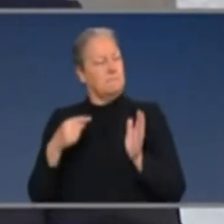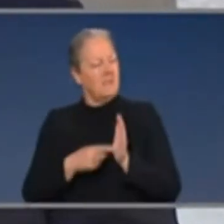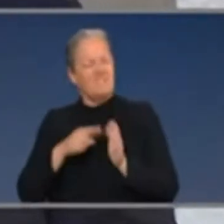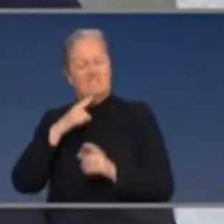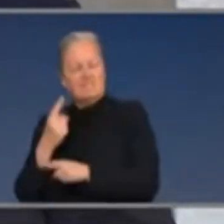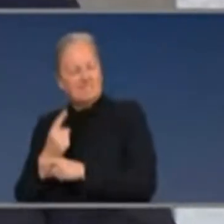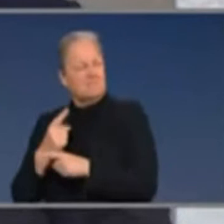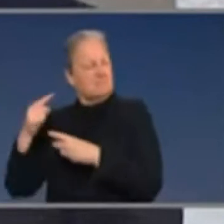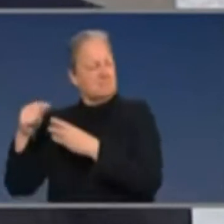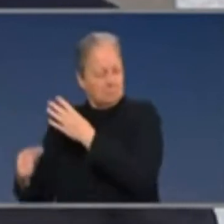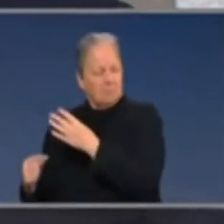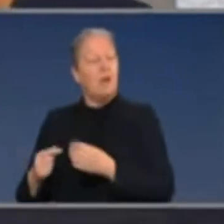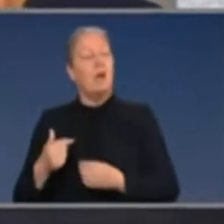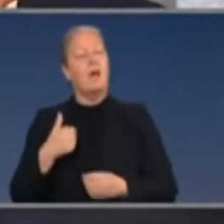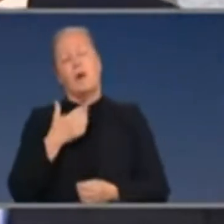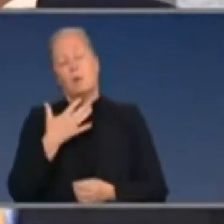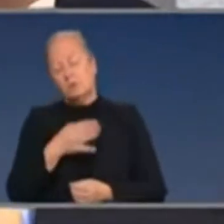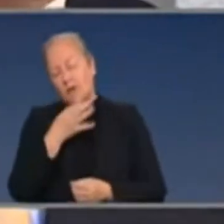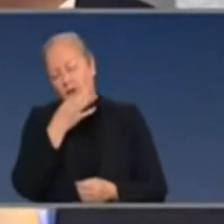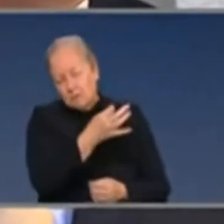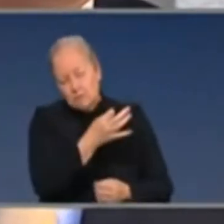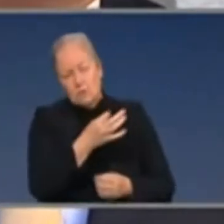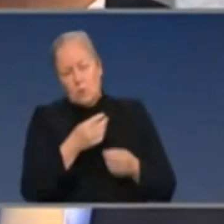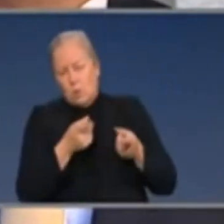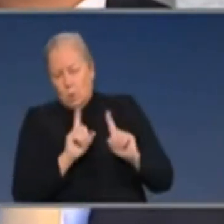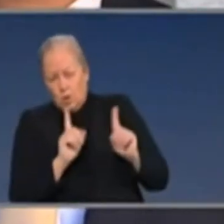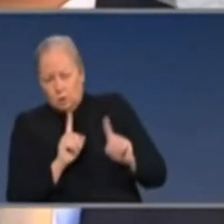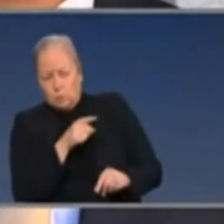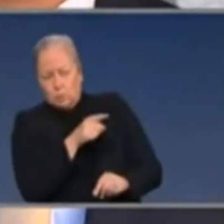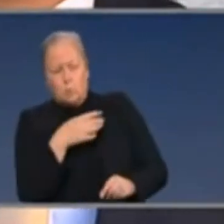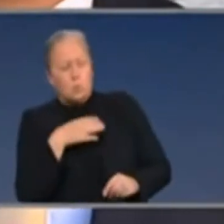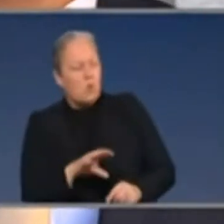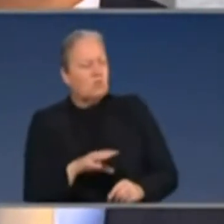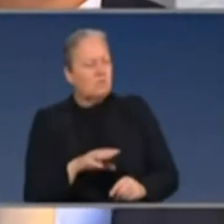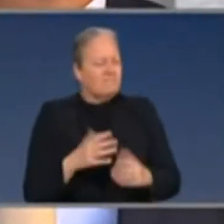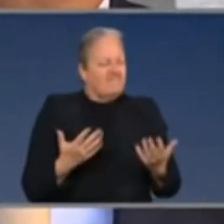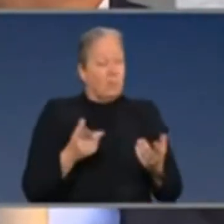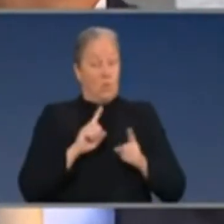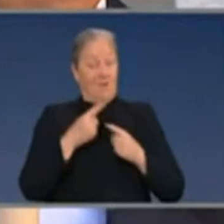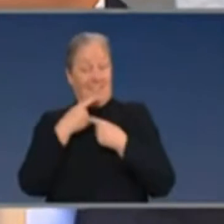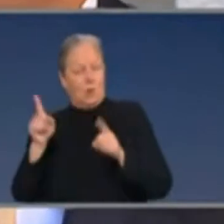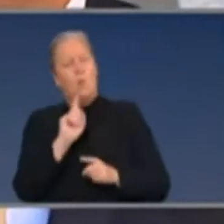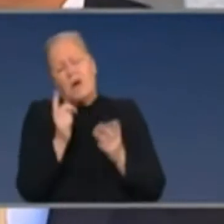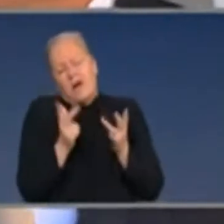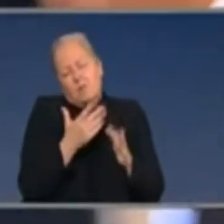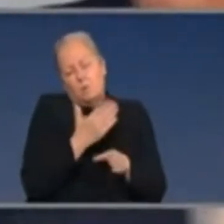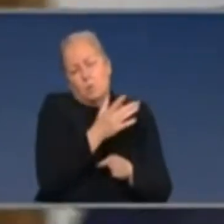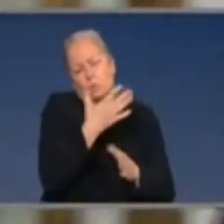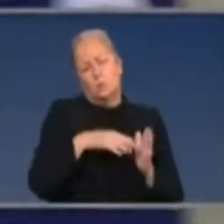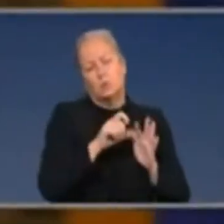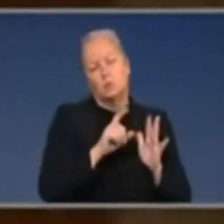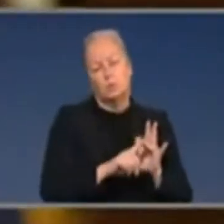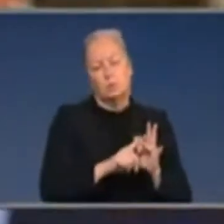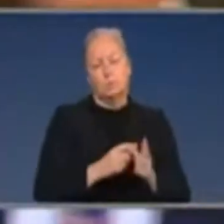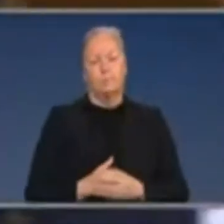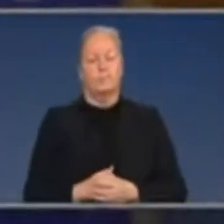were some of the sticking points? And Pat, can I ask of you, what are the areas you'd like to see further action beyond what's been announced today? Well,